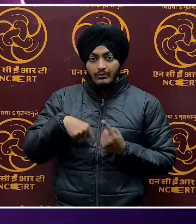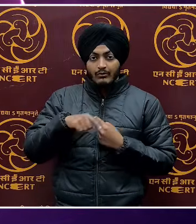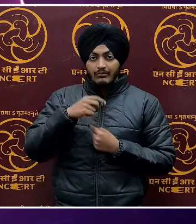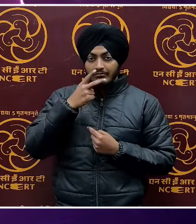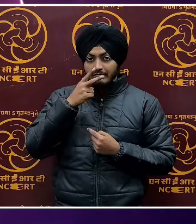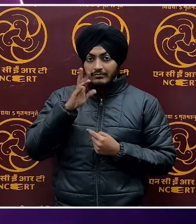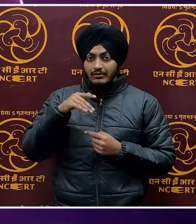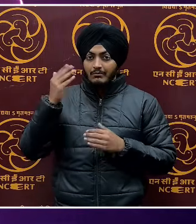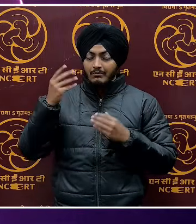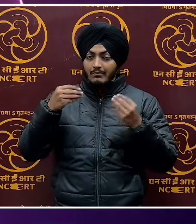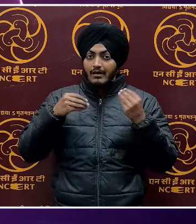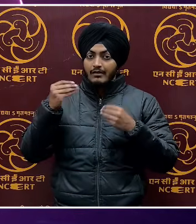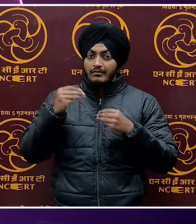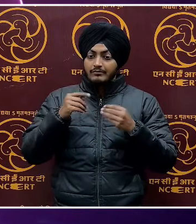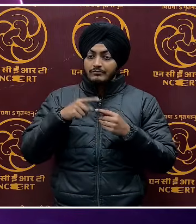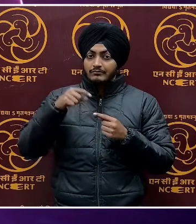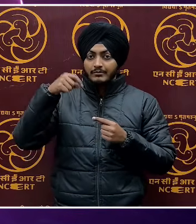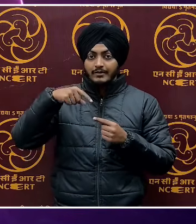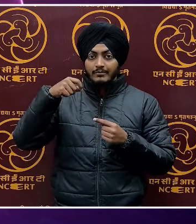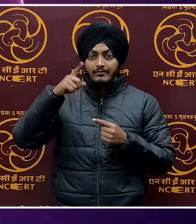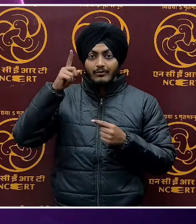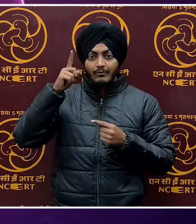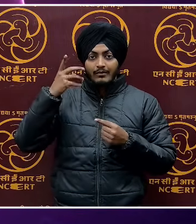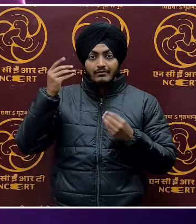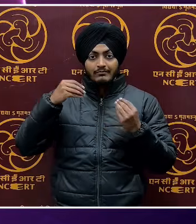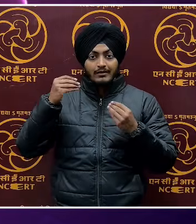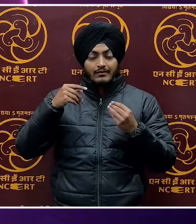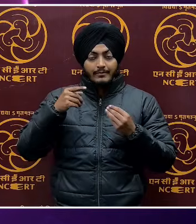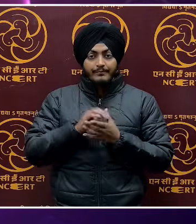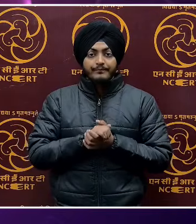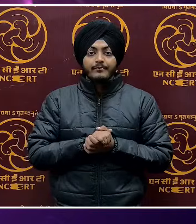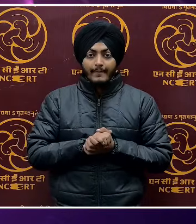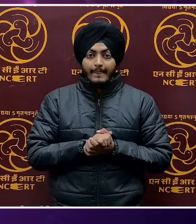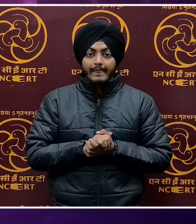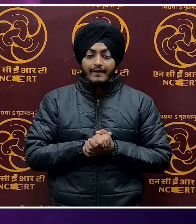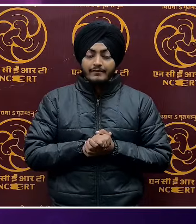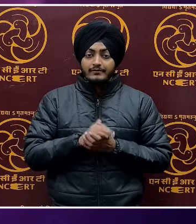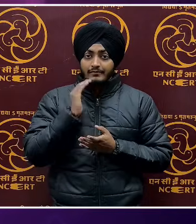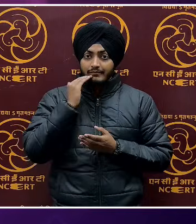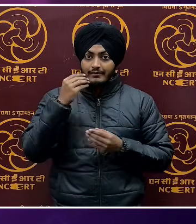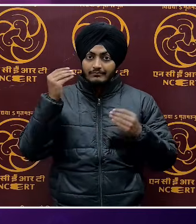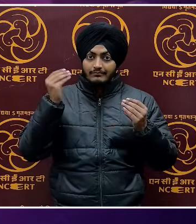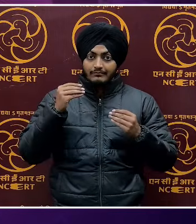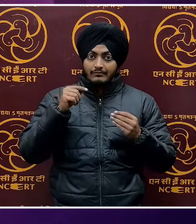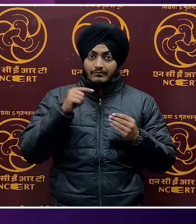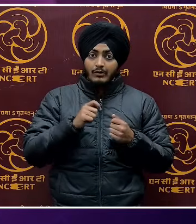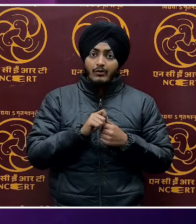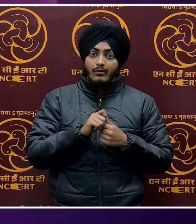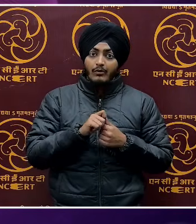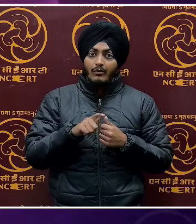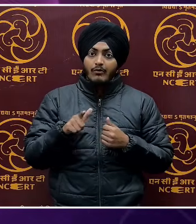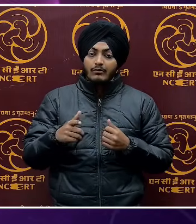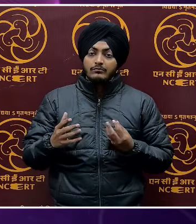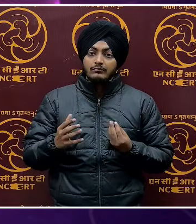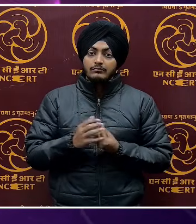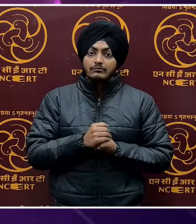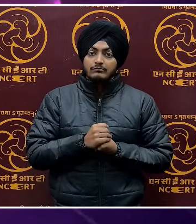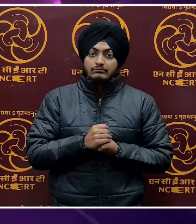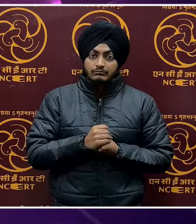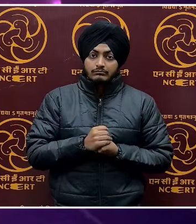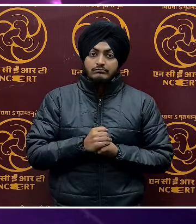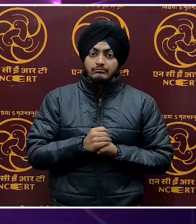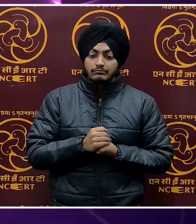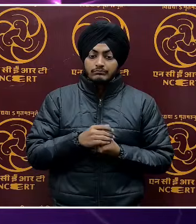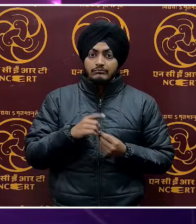rain, right? Little droplets falling from the sky, right? When these little drops, they all come together, they